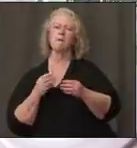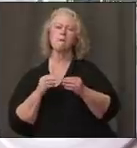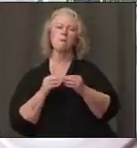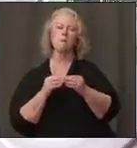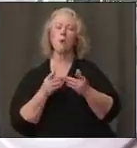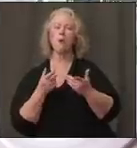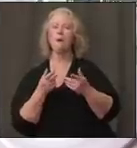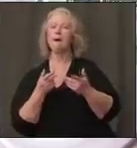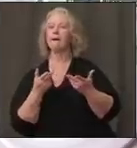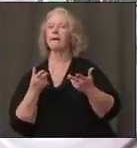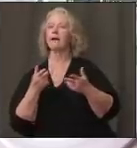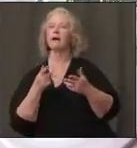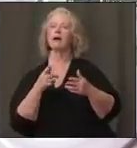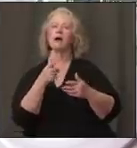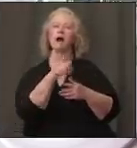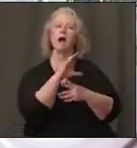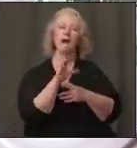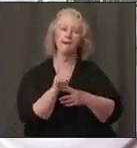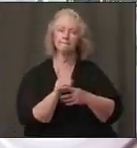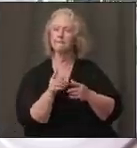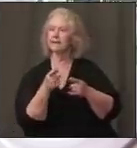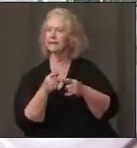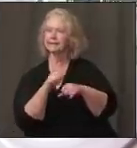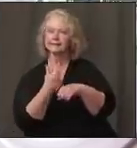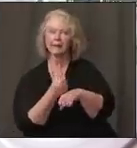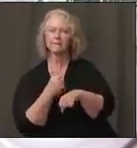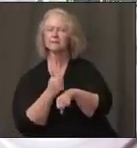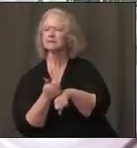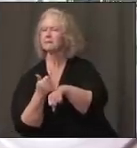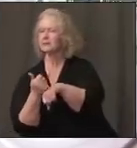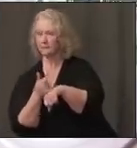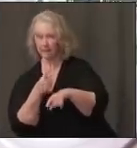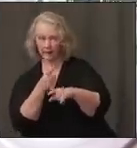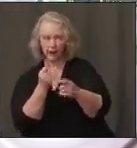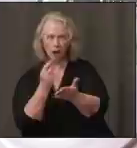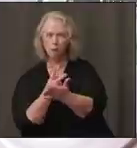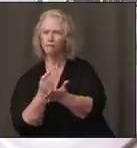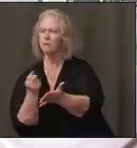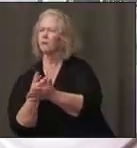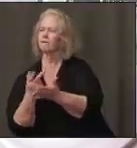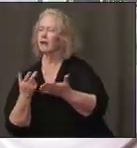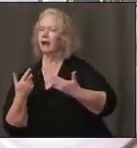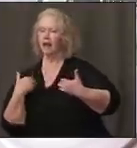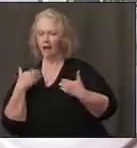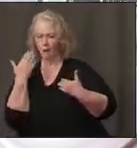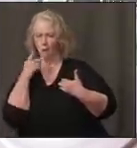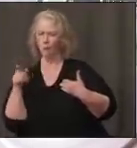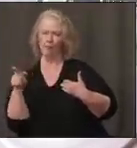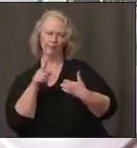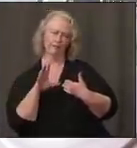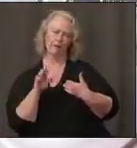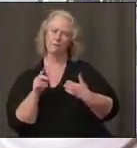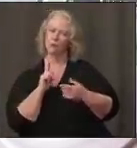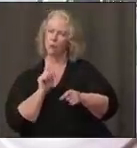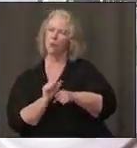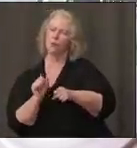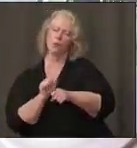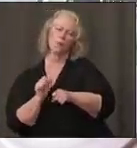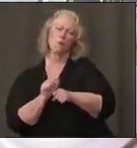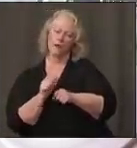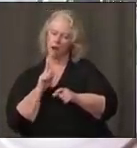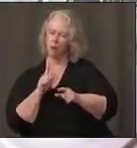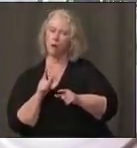into the market. Becton Dickinson has a platform that they're going to probably get authorization for. And I don't know anything. I just know these companies are working on it and are going to get